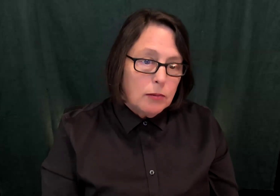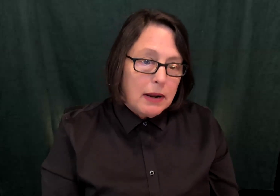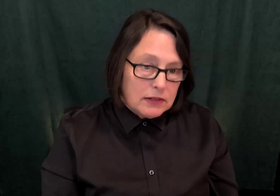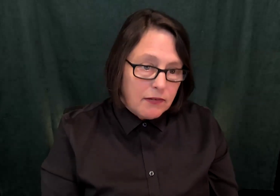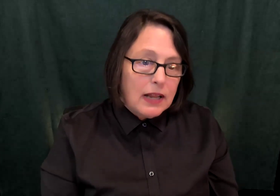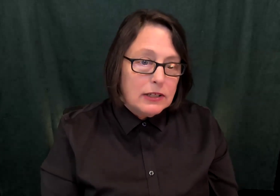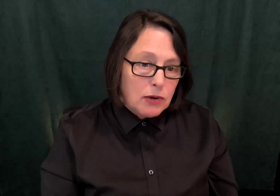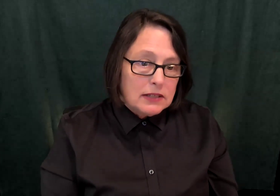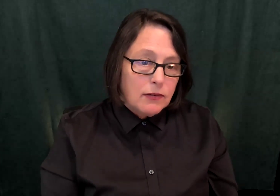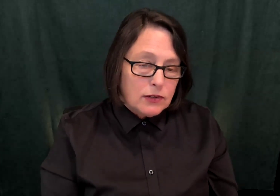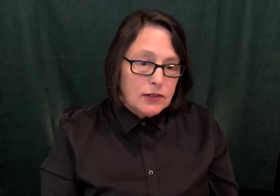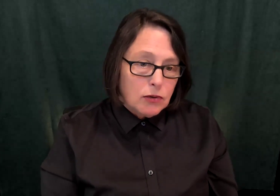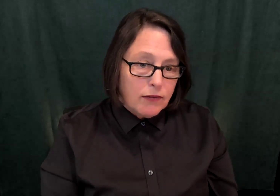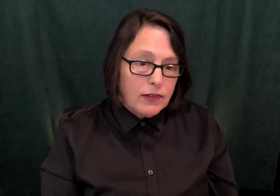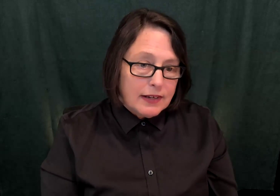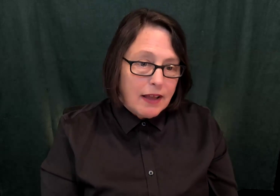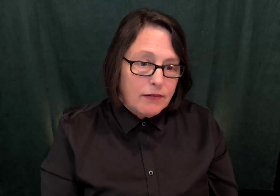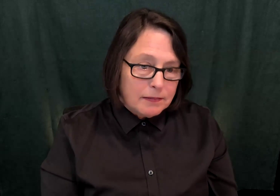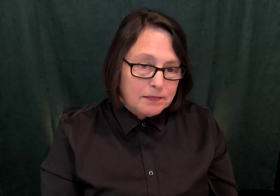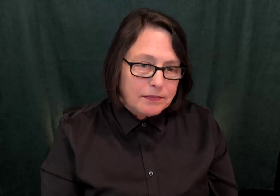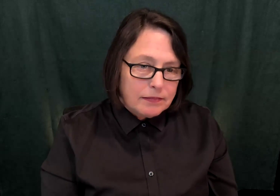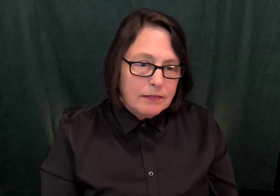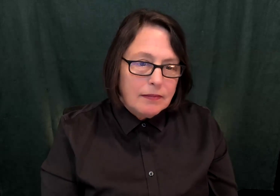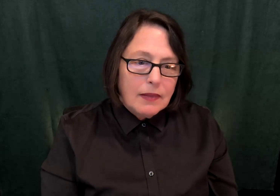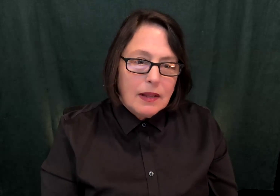that school, but I was finally transferred to the School for the Deaf.